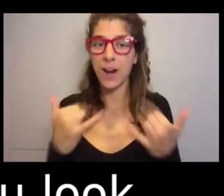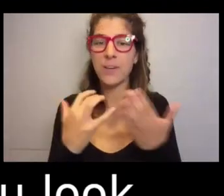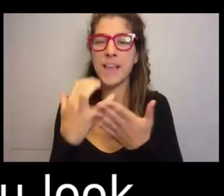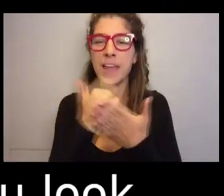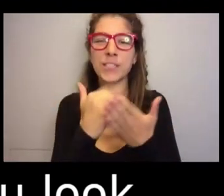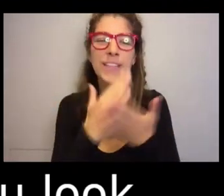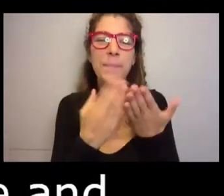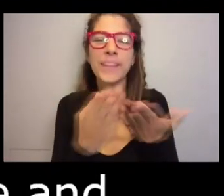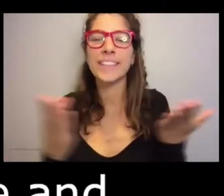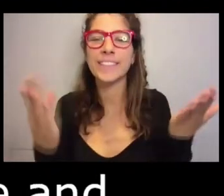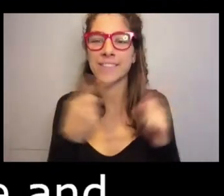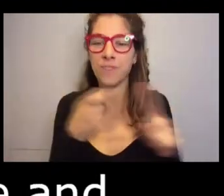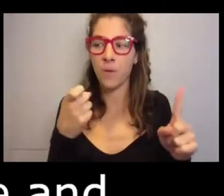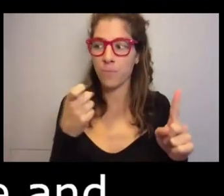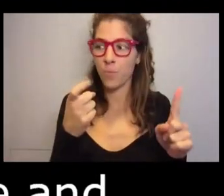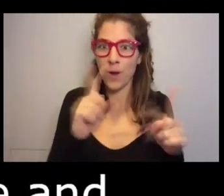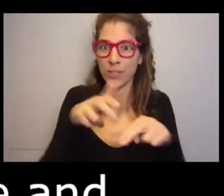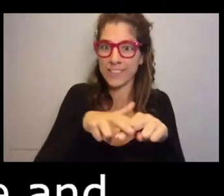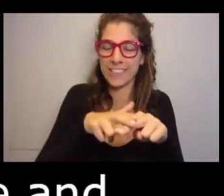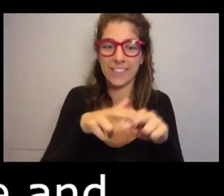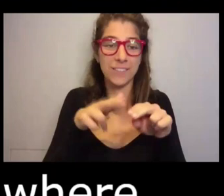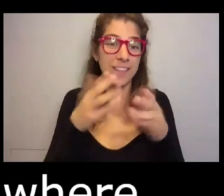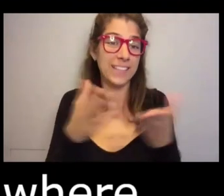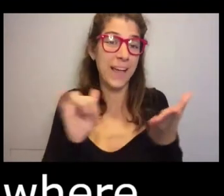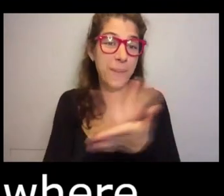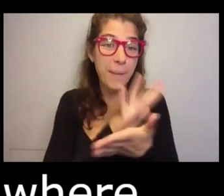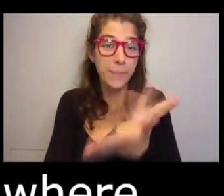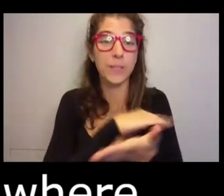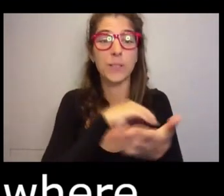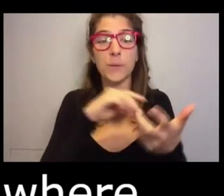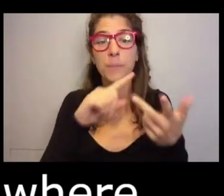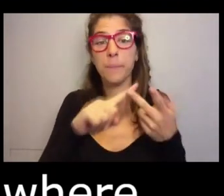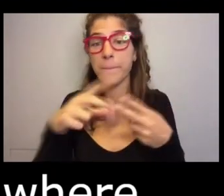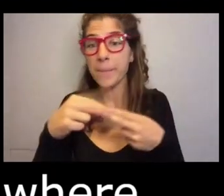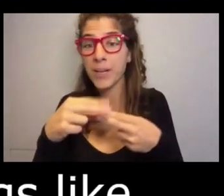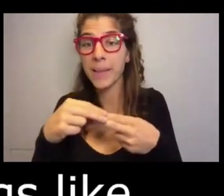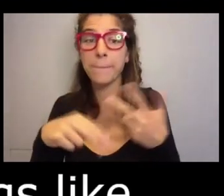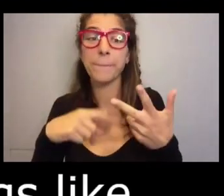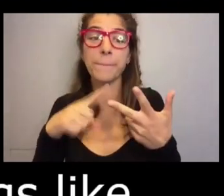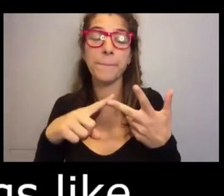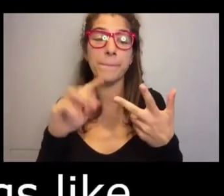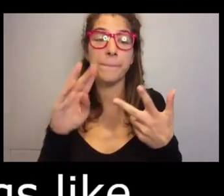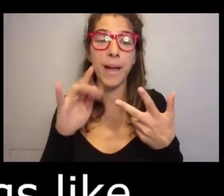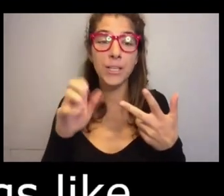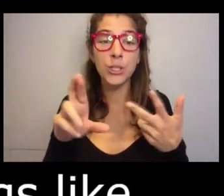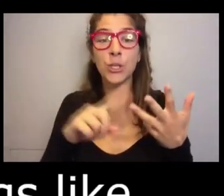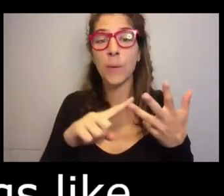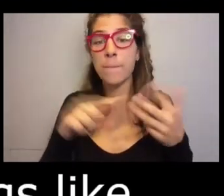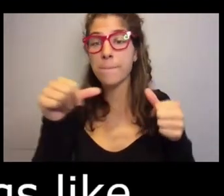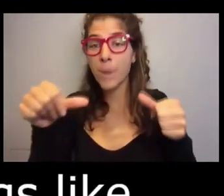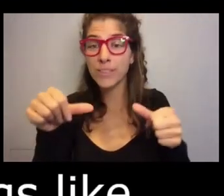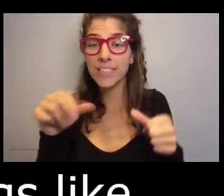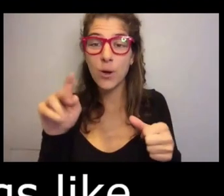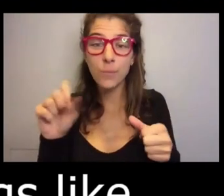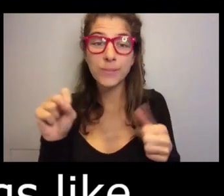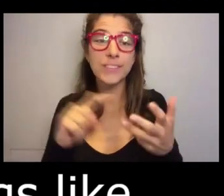few items from where you are. It could be things like paper, paper clips, binder clips, post-its,